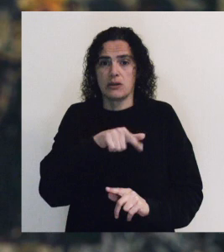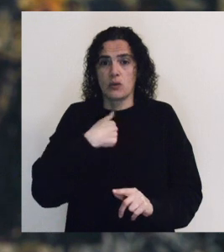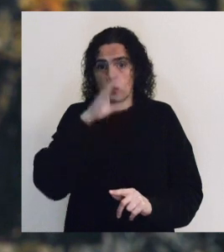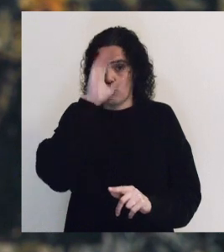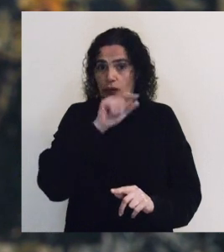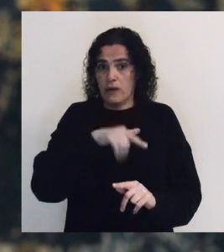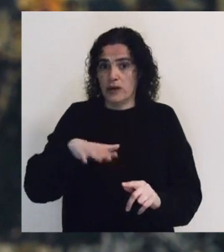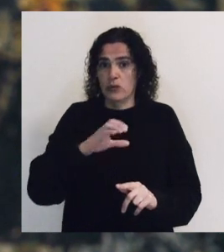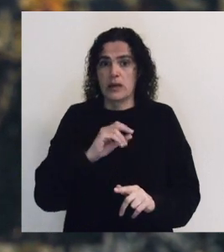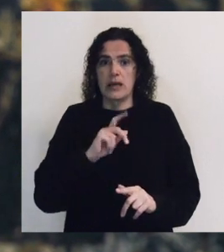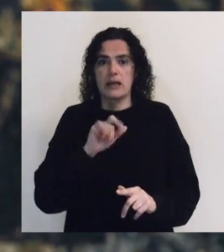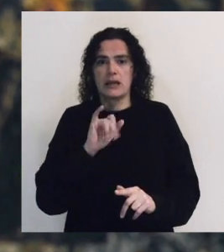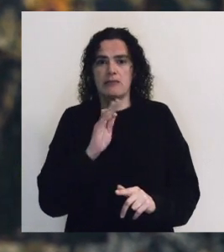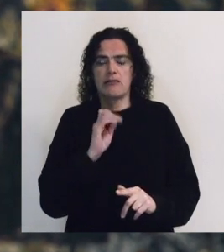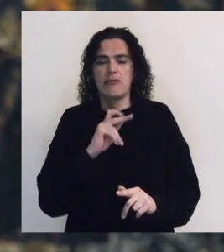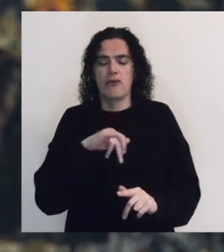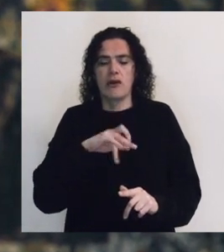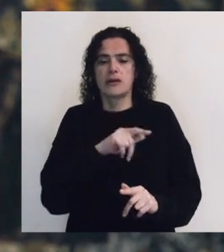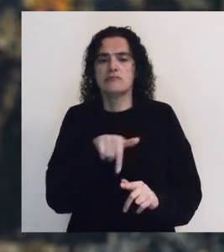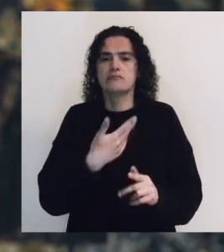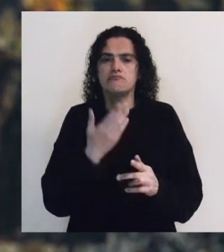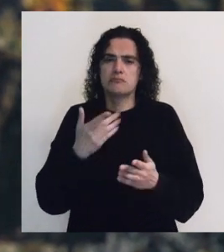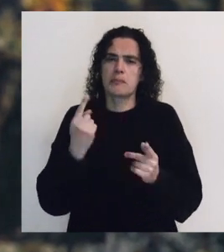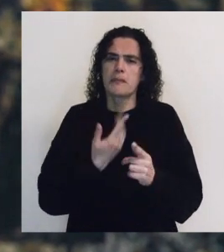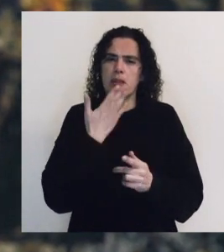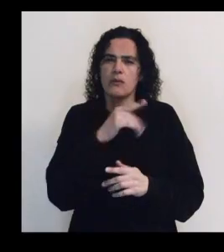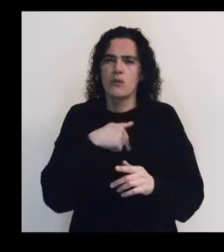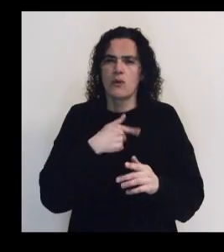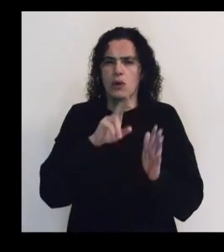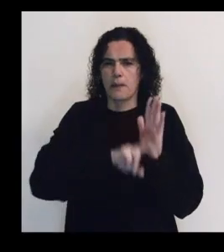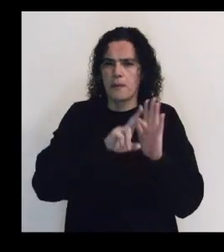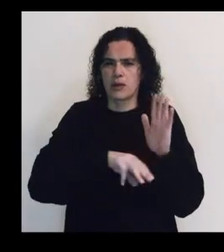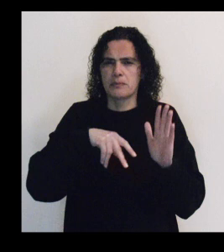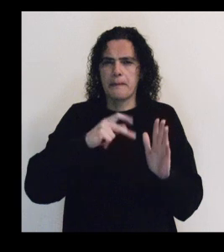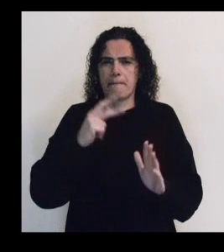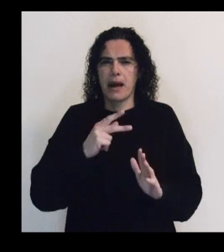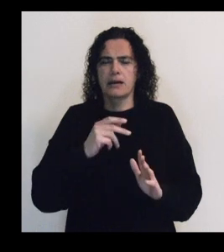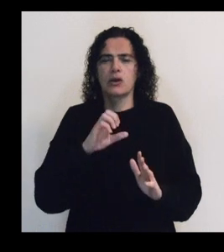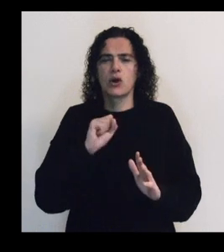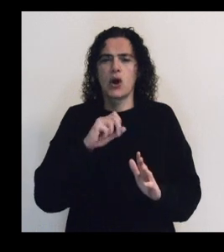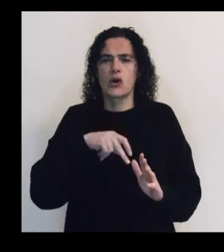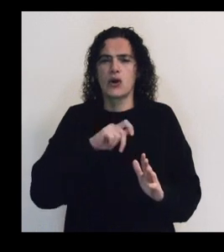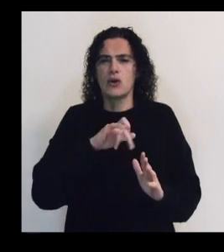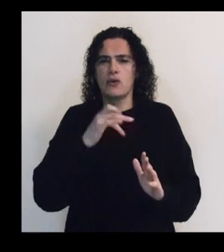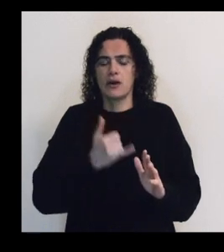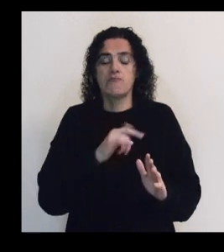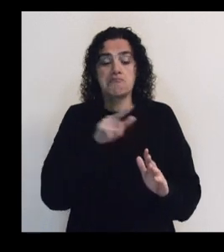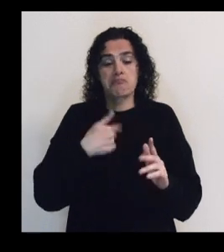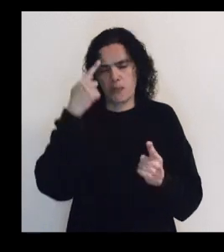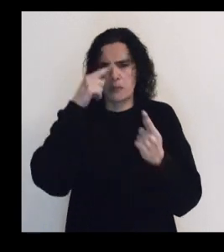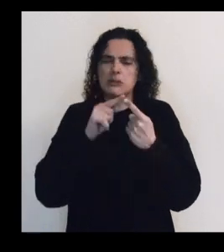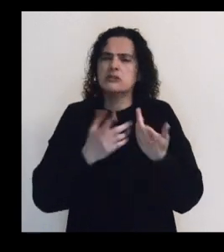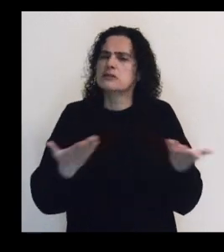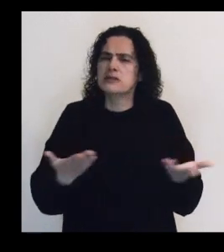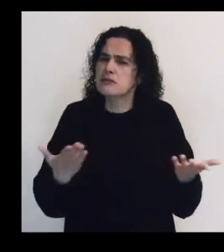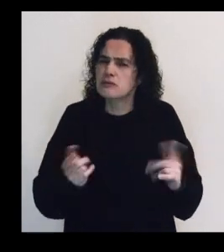the governor of California ordered a study called the McCone Report, which aim